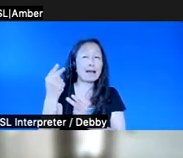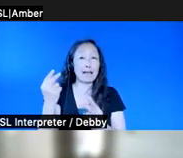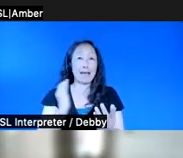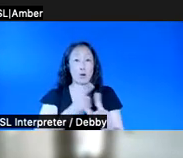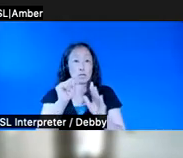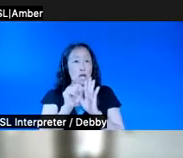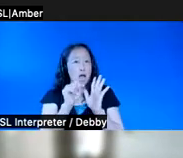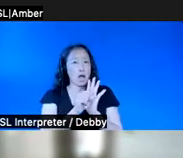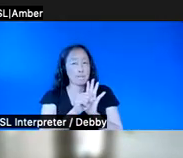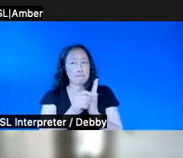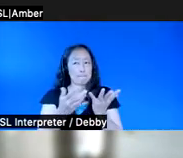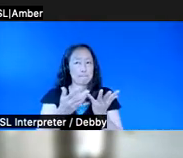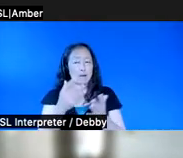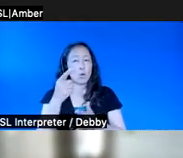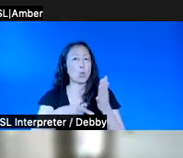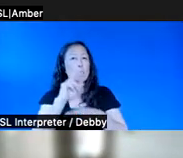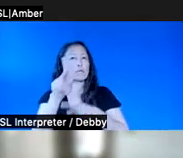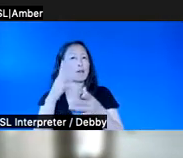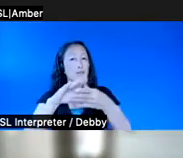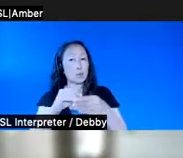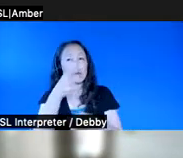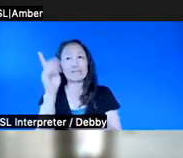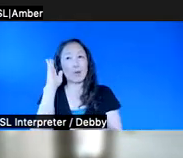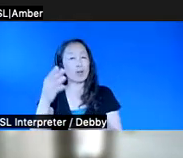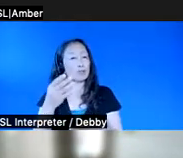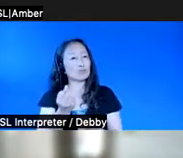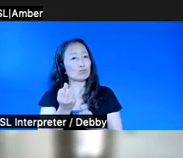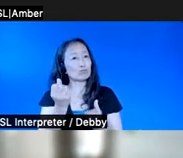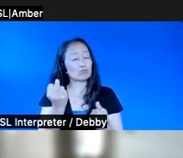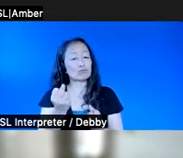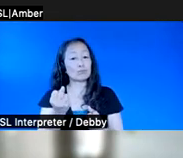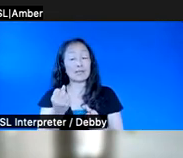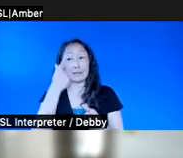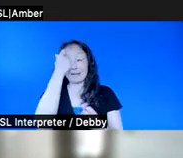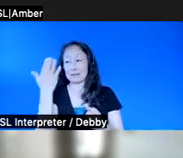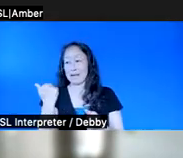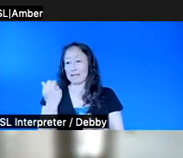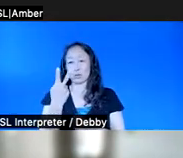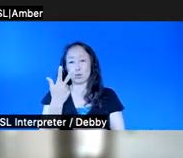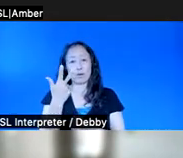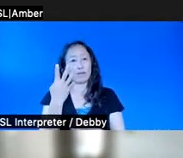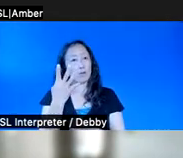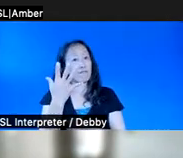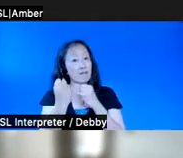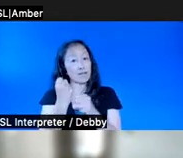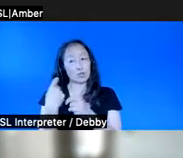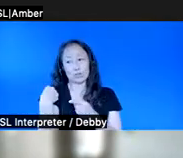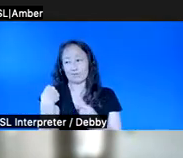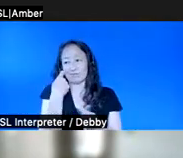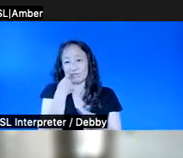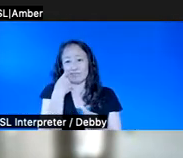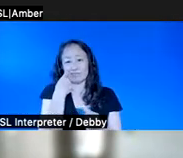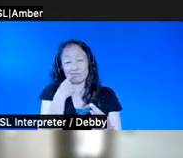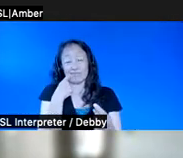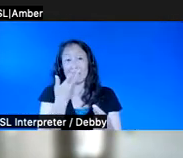have really, maybe even 5 years, like things are really shifting and changing. So I've been thinking a lot